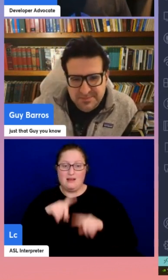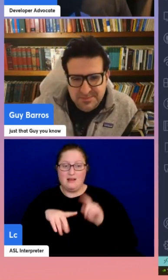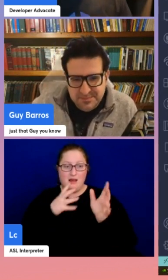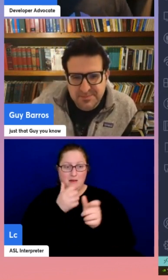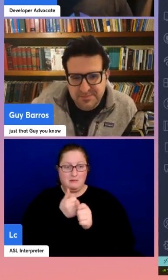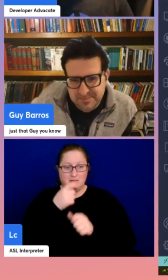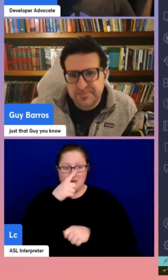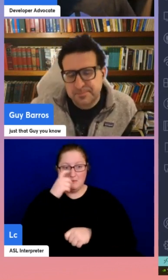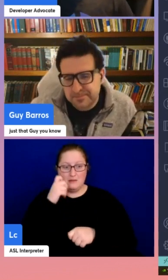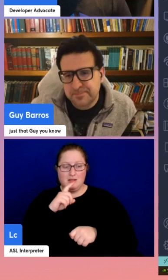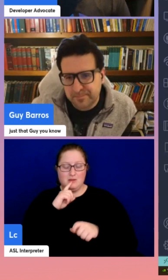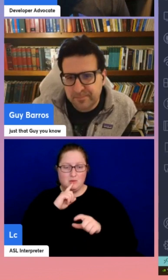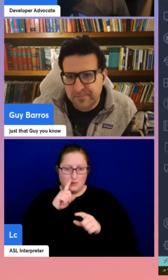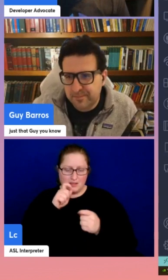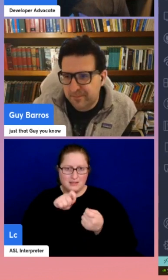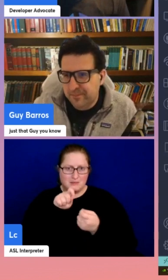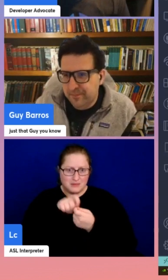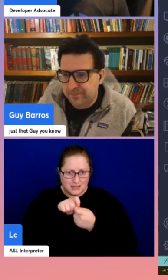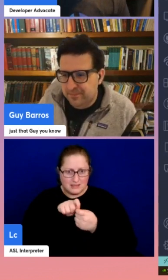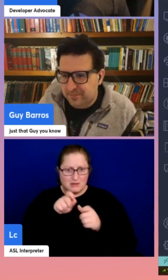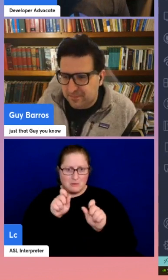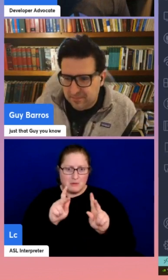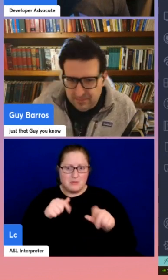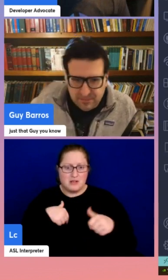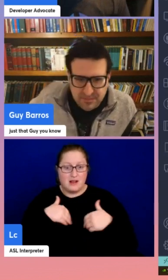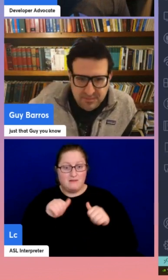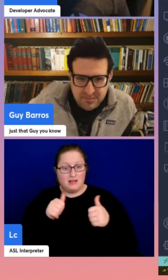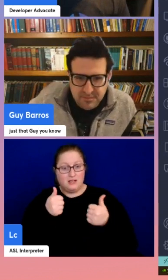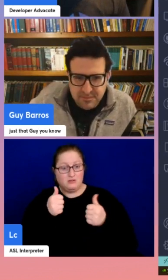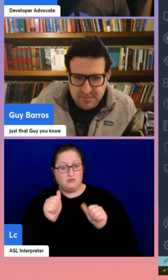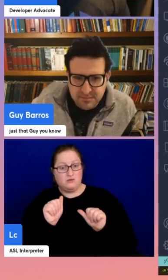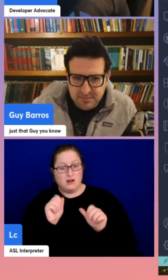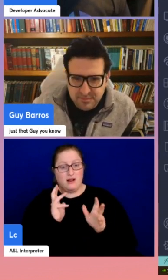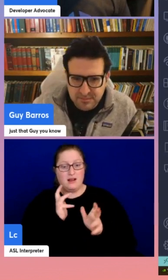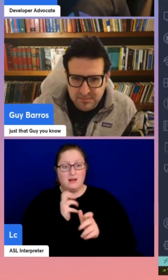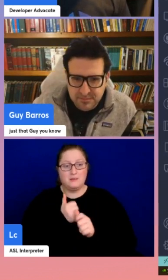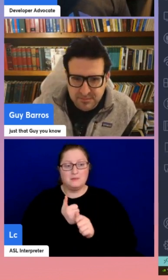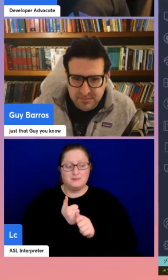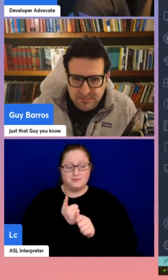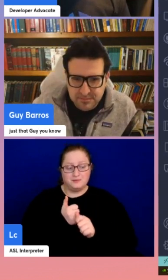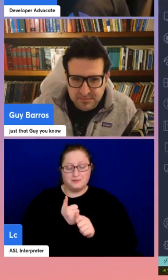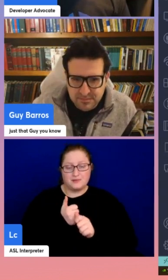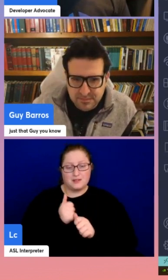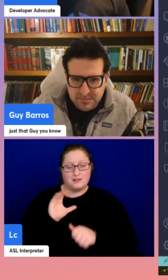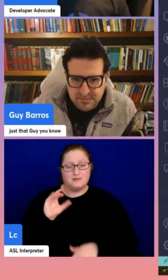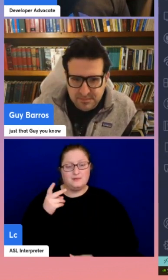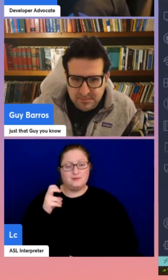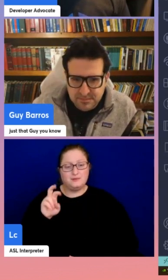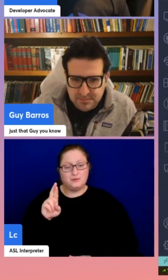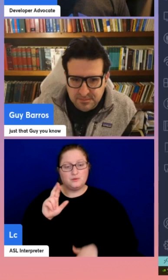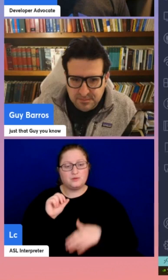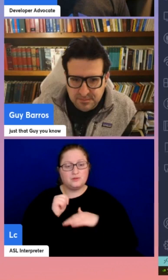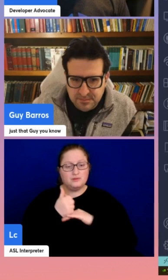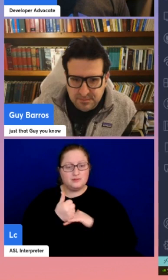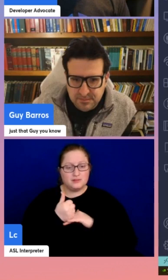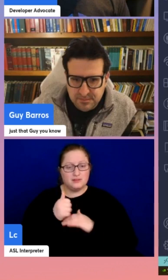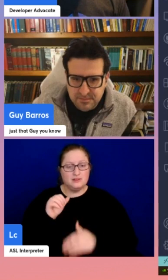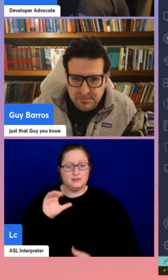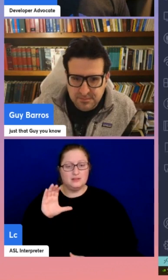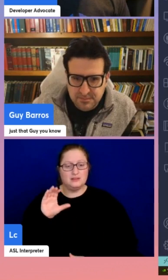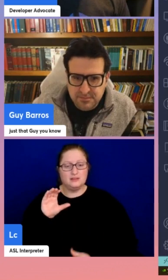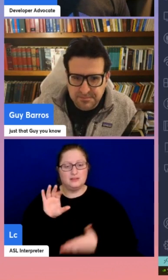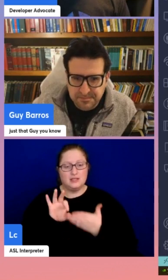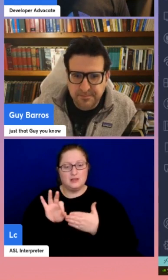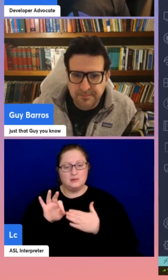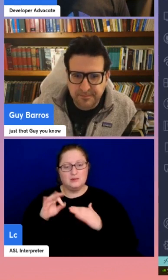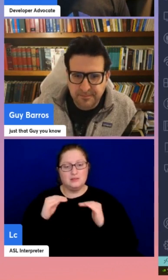because of the narrow scoped permission that I've got. I mean, I can try that update counter set count